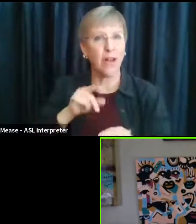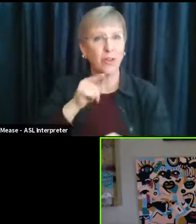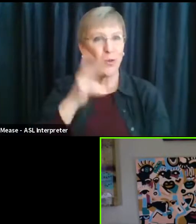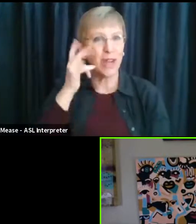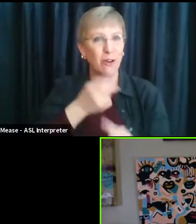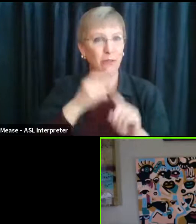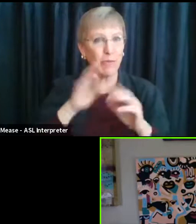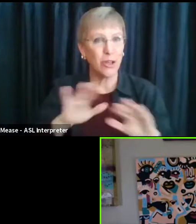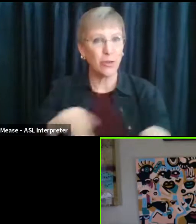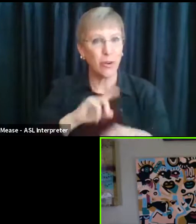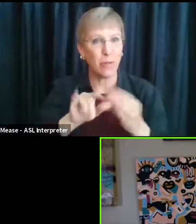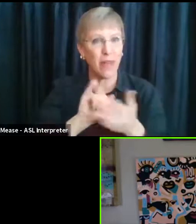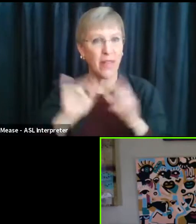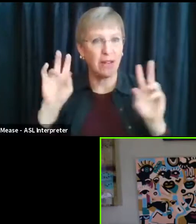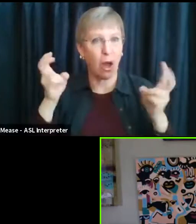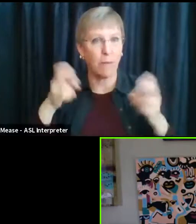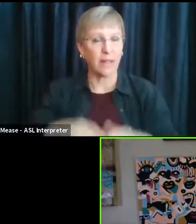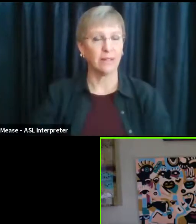about the topic?